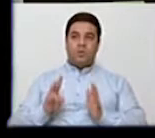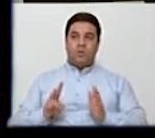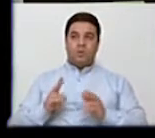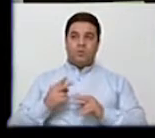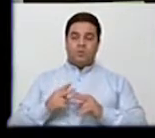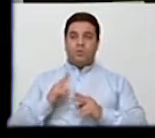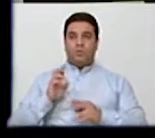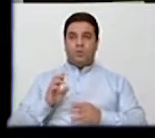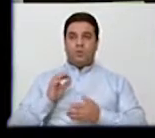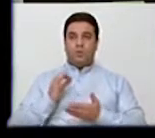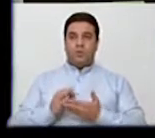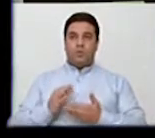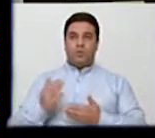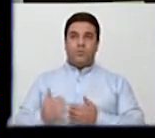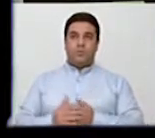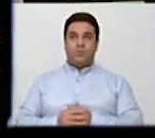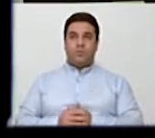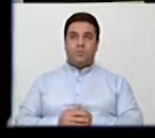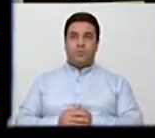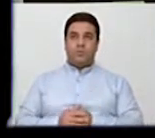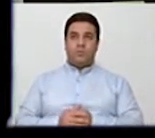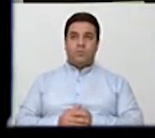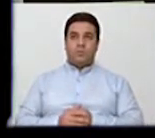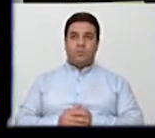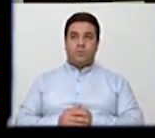B javob ekan.